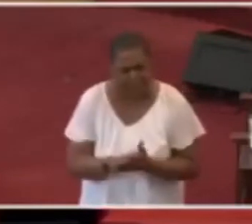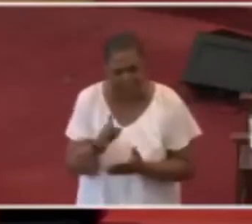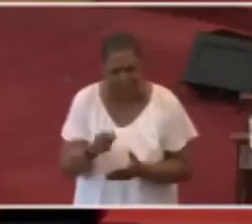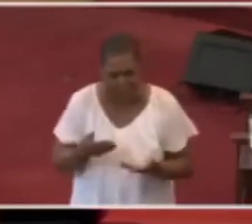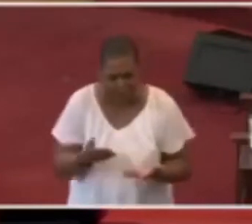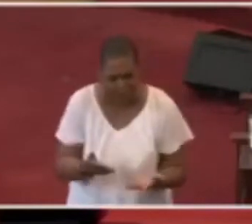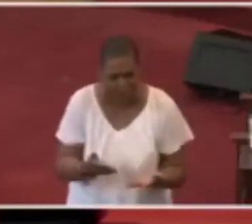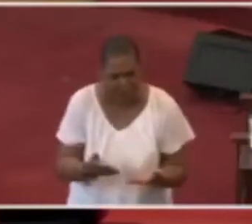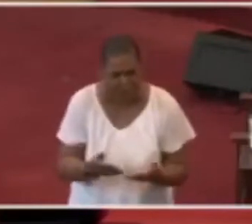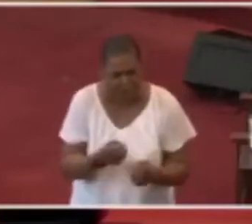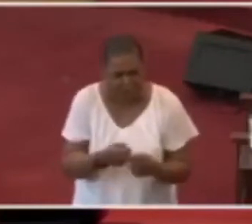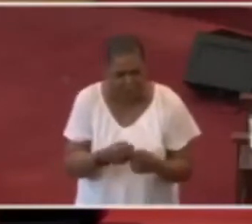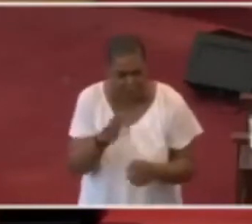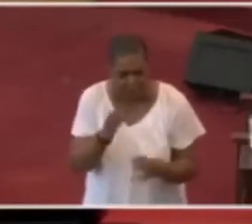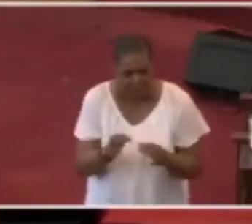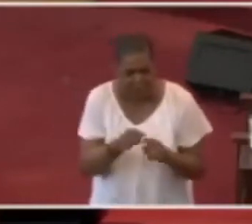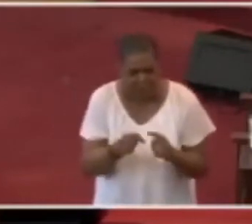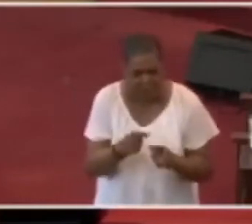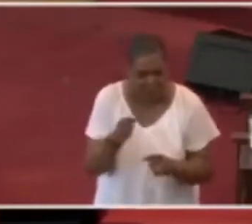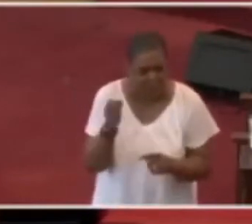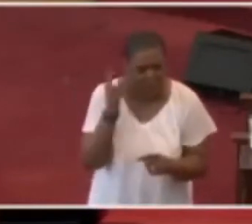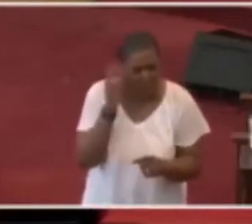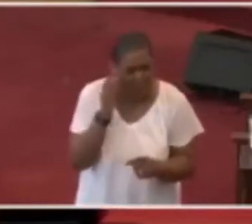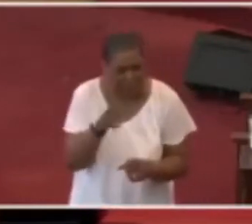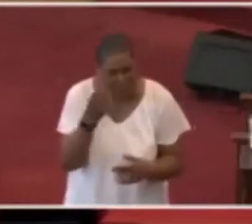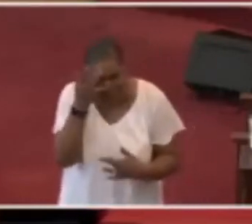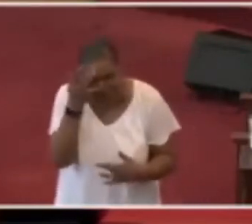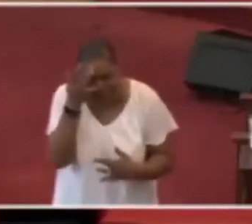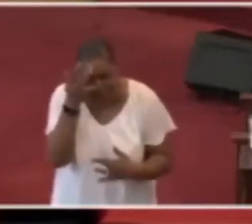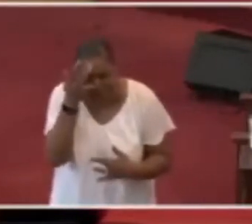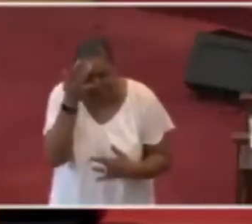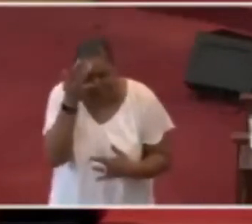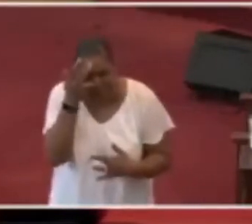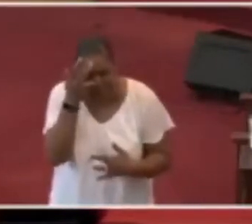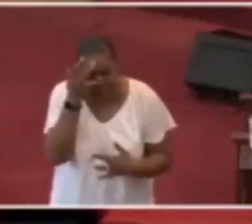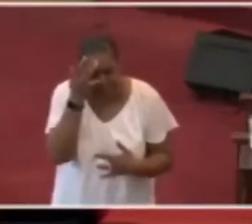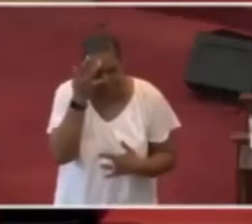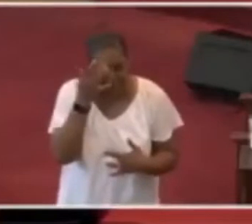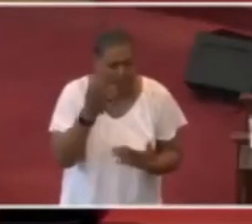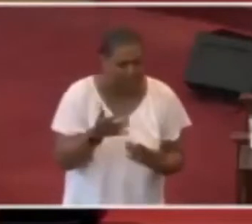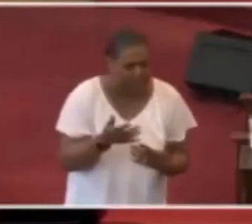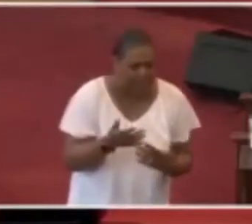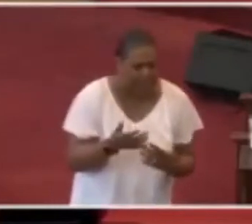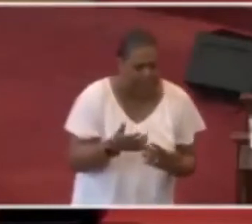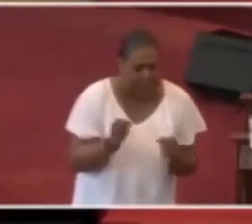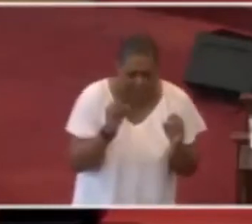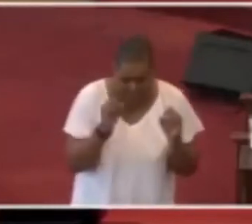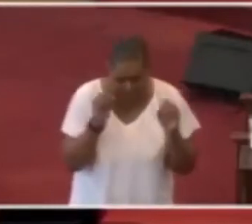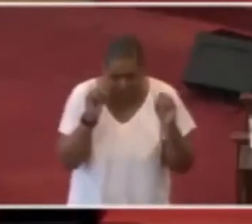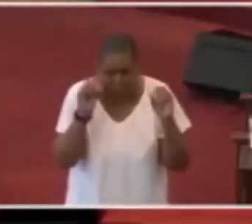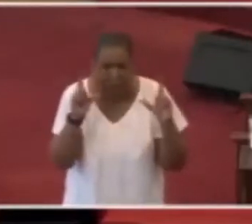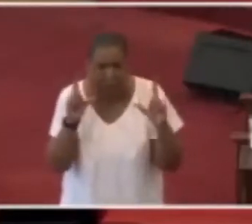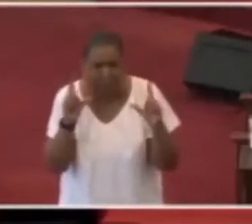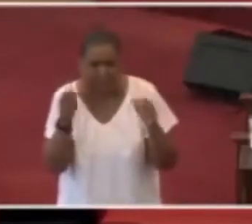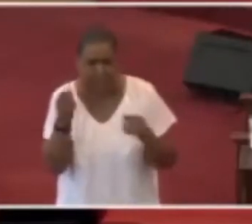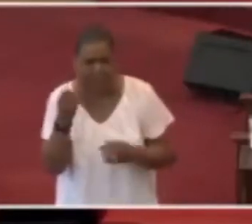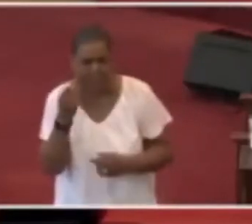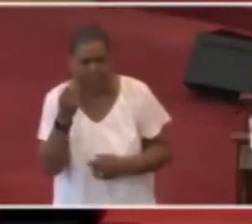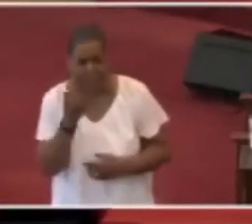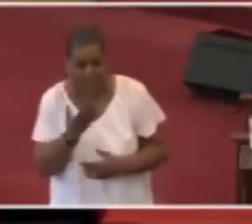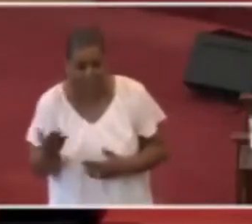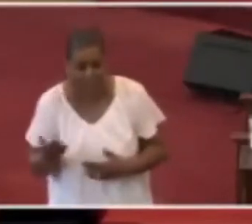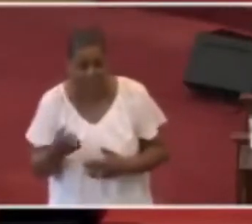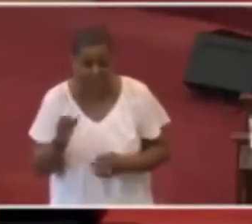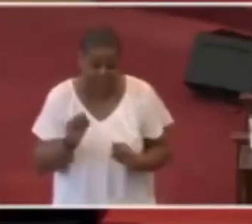hard decisions that come when you hear the diagnosis and it almost sends you into despondency. The surprise discoveries that you know are